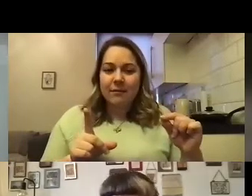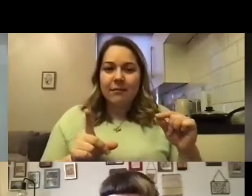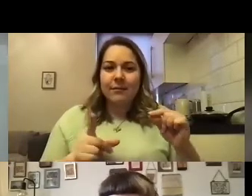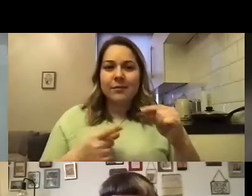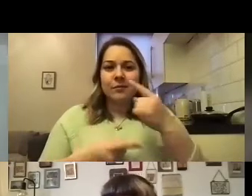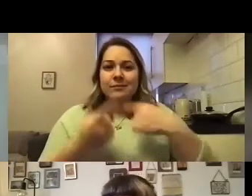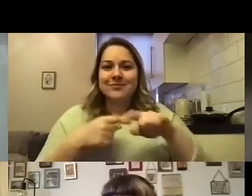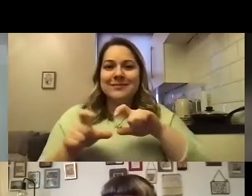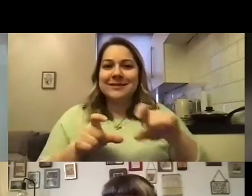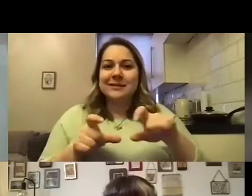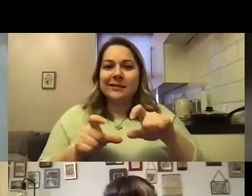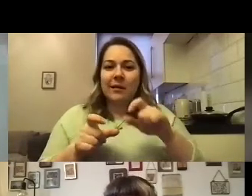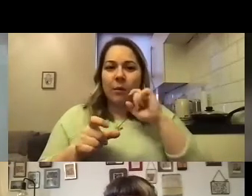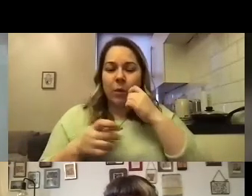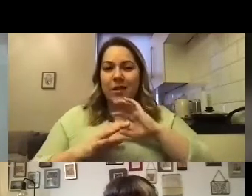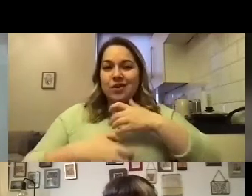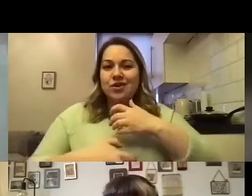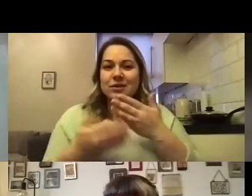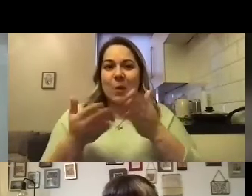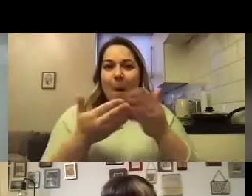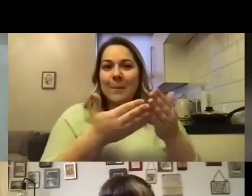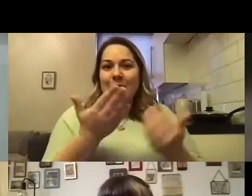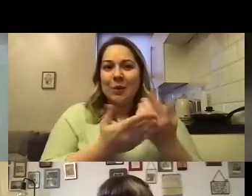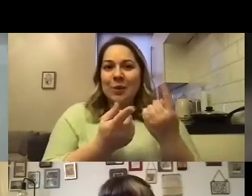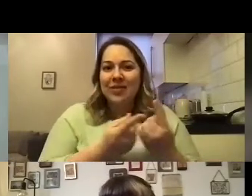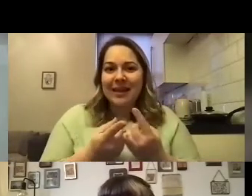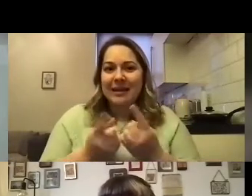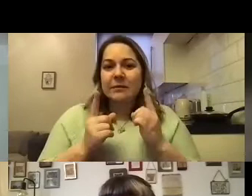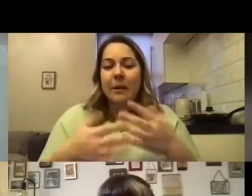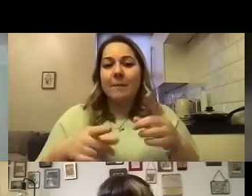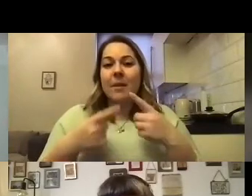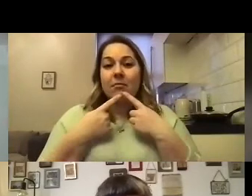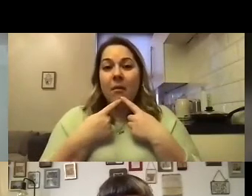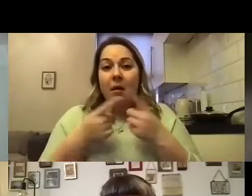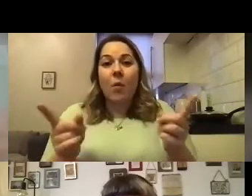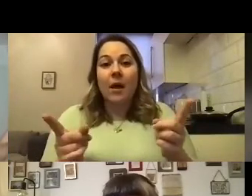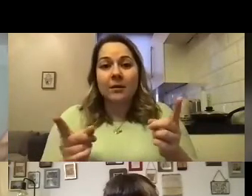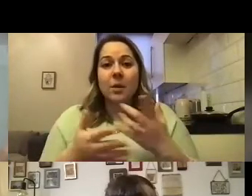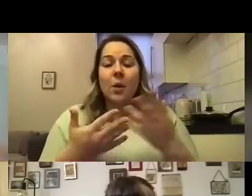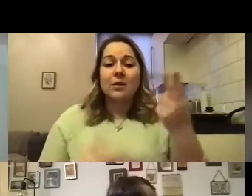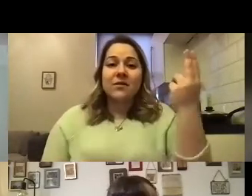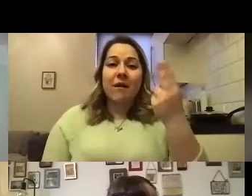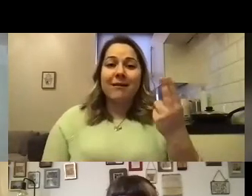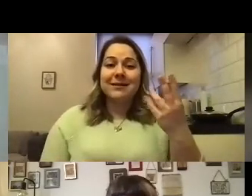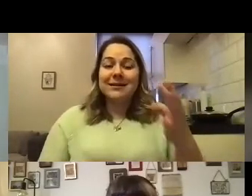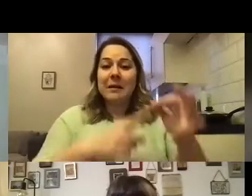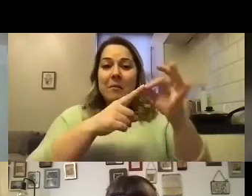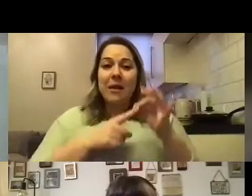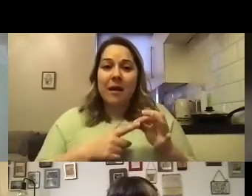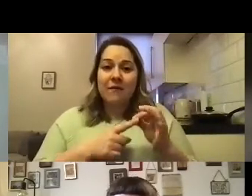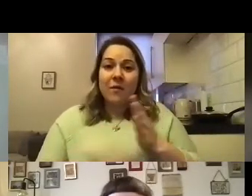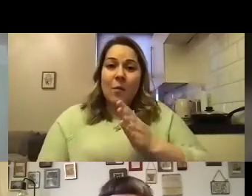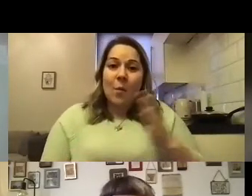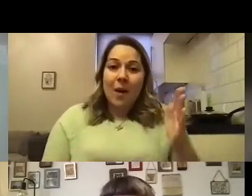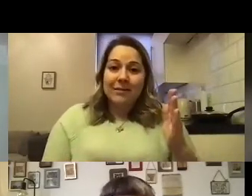to reopening, you will find that we did an open call out and we had artists applying from West London and artists applying